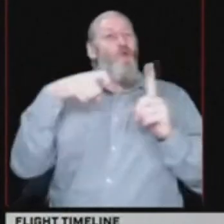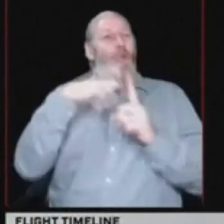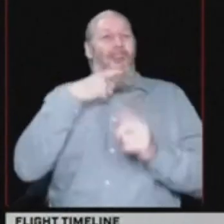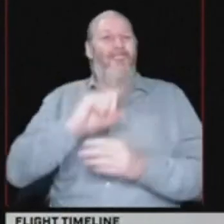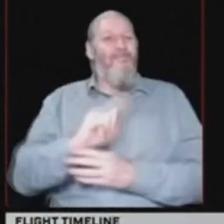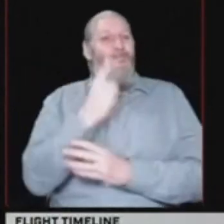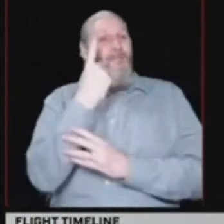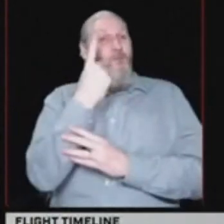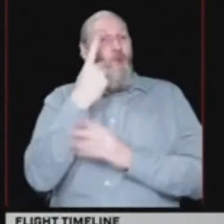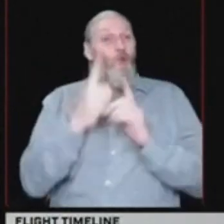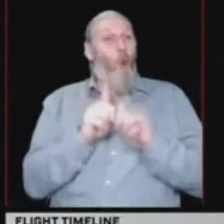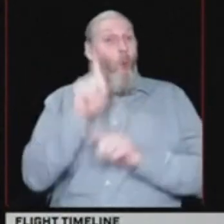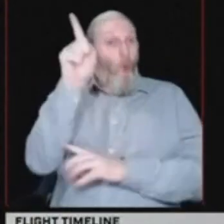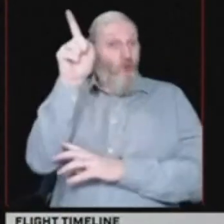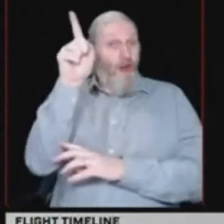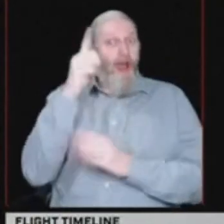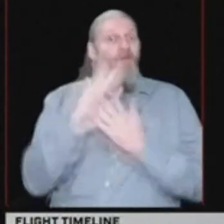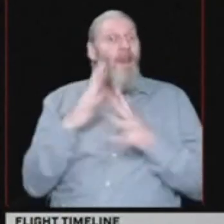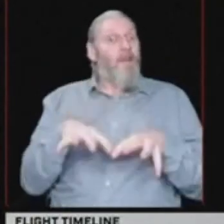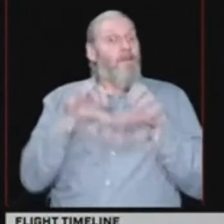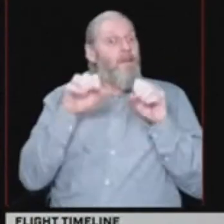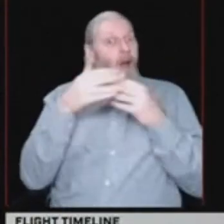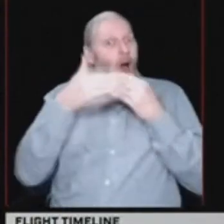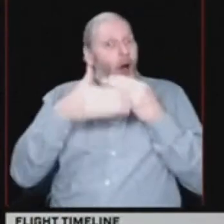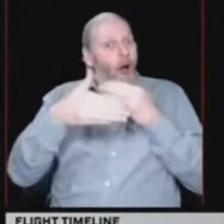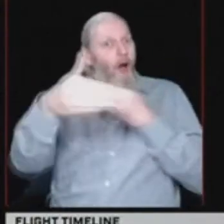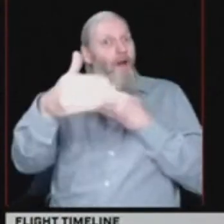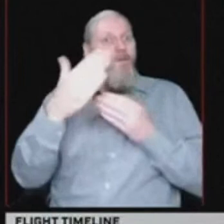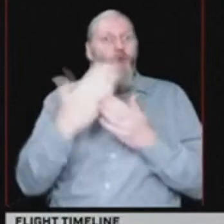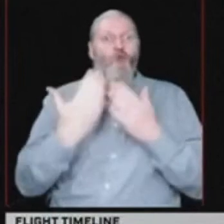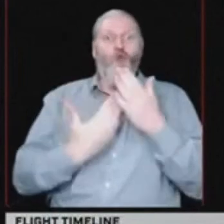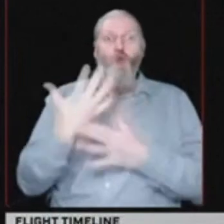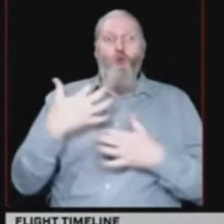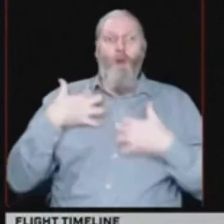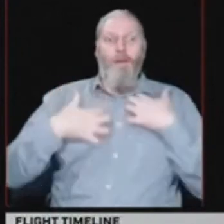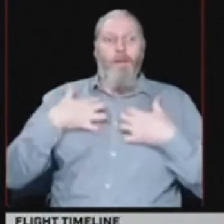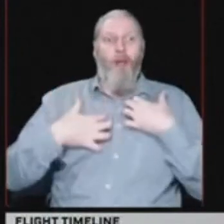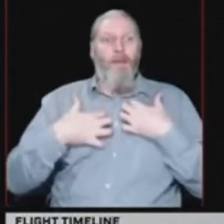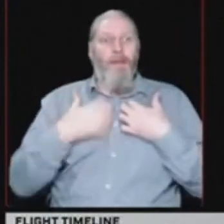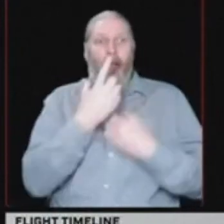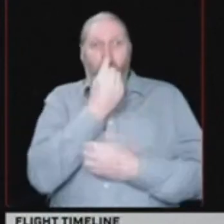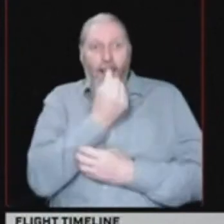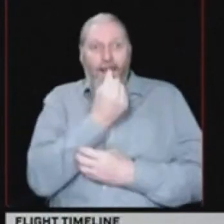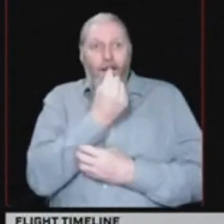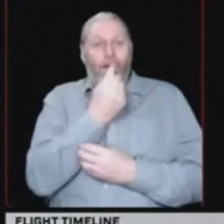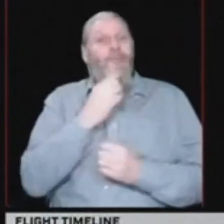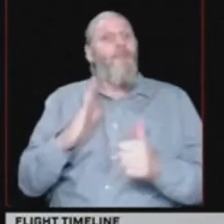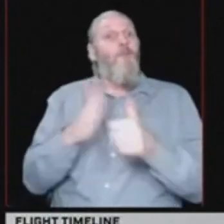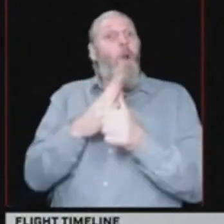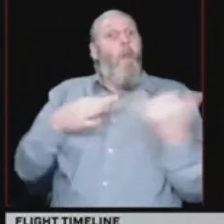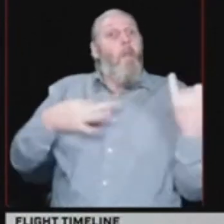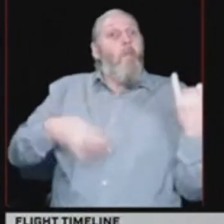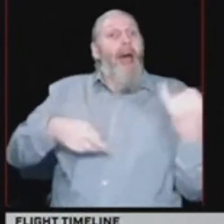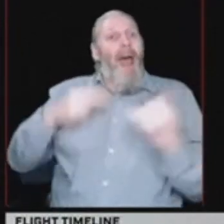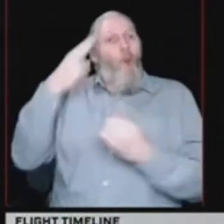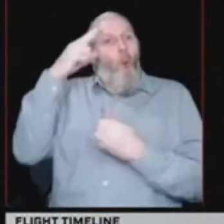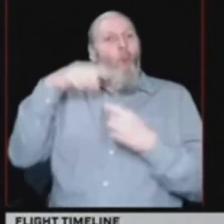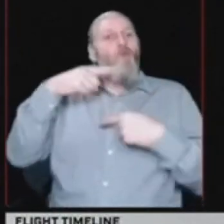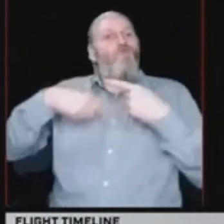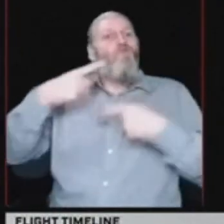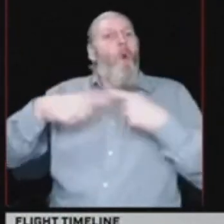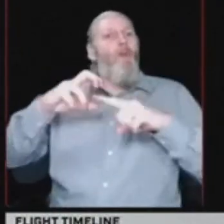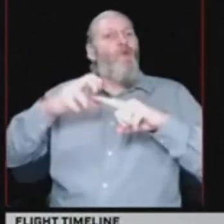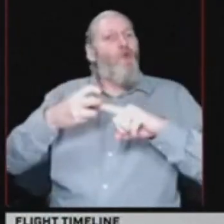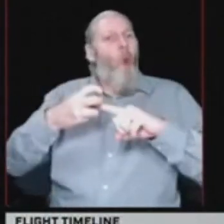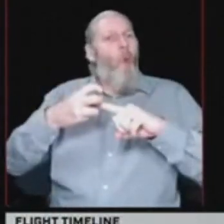start of an important and exciting new capability. I first heard the Rolling Stones when I was at school, and their songs have been in my